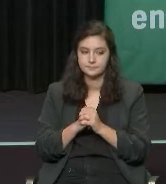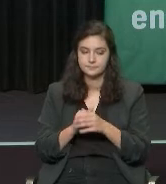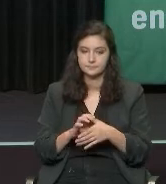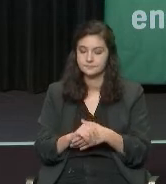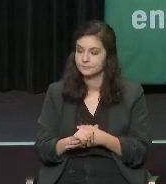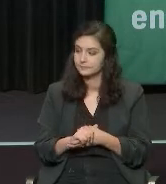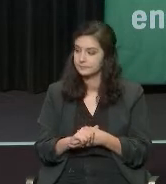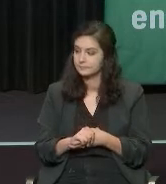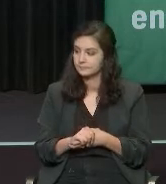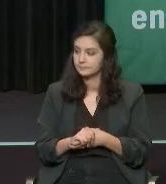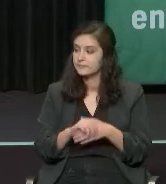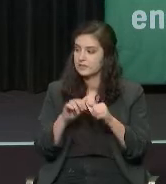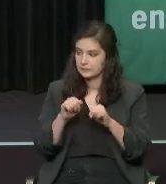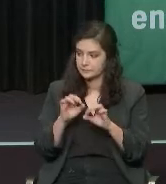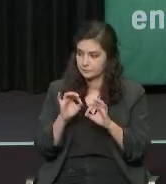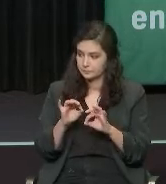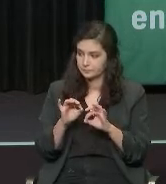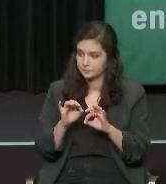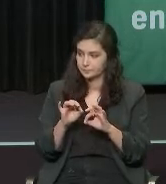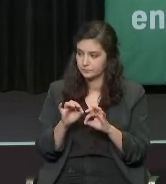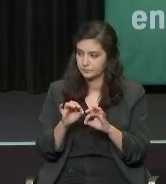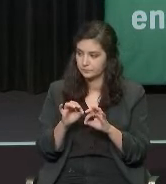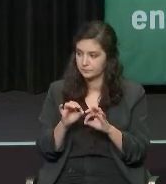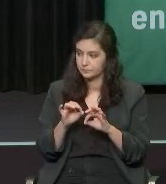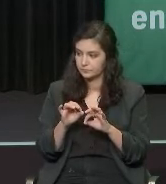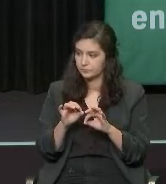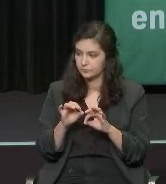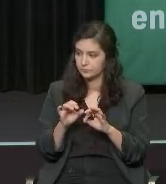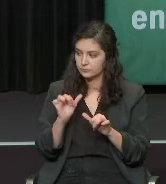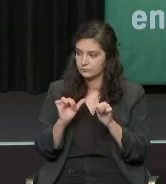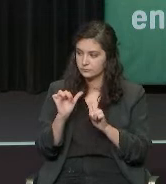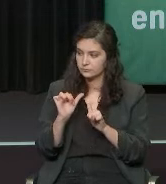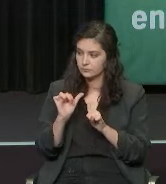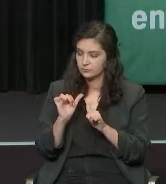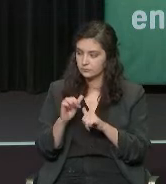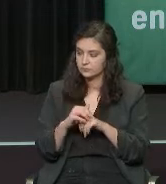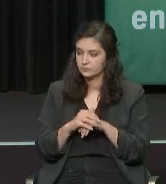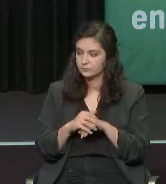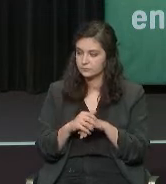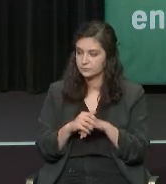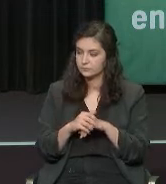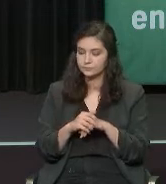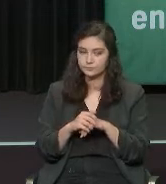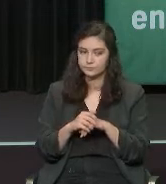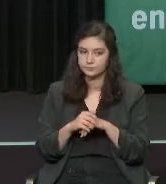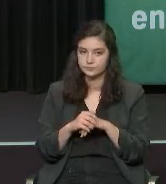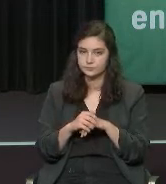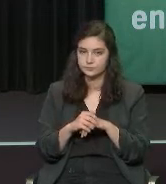Oh yes. Previous.